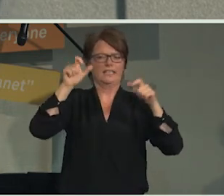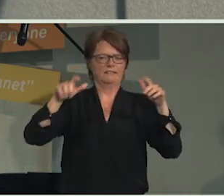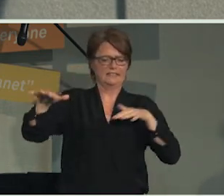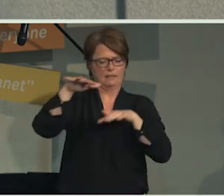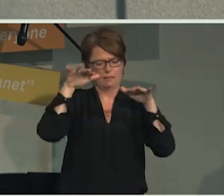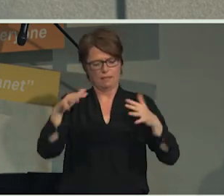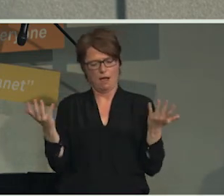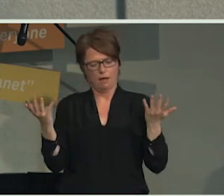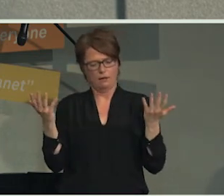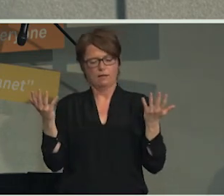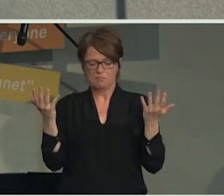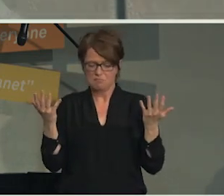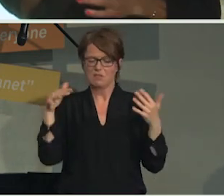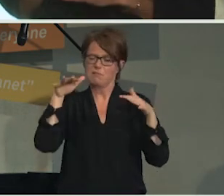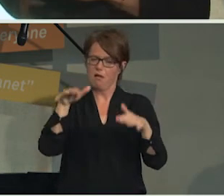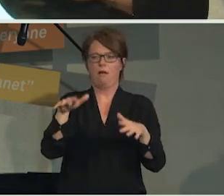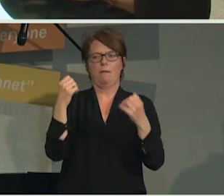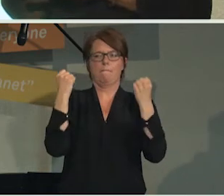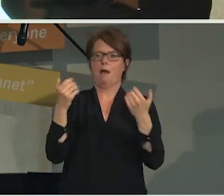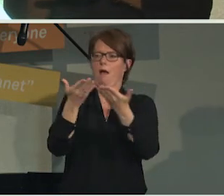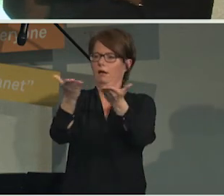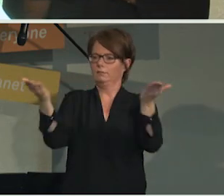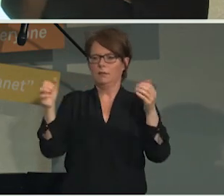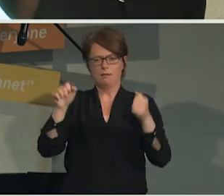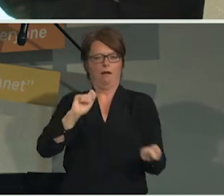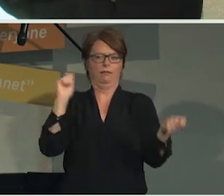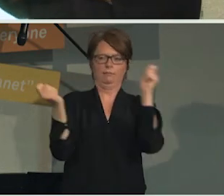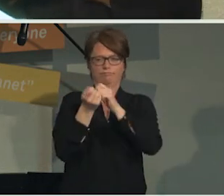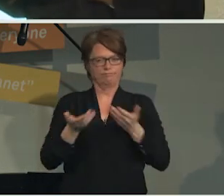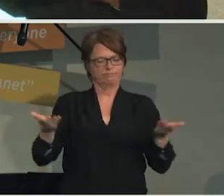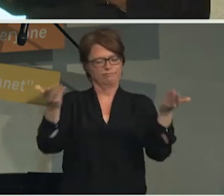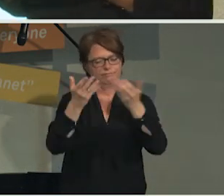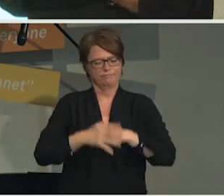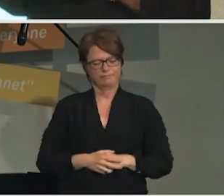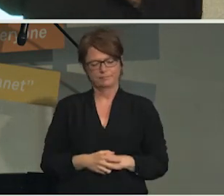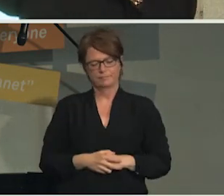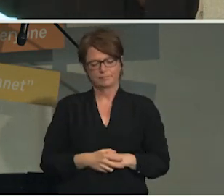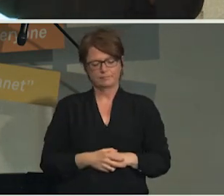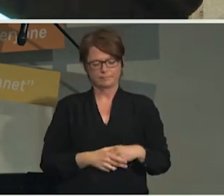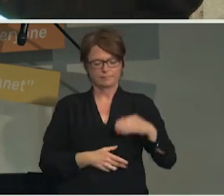And